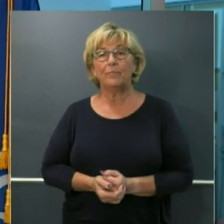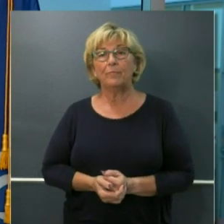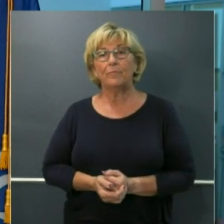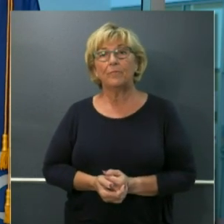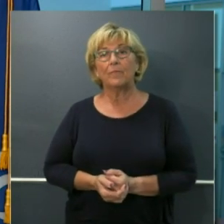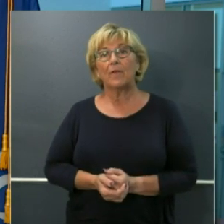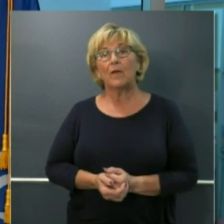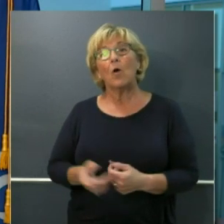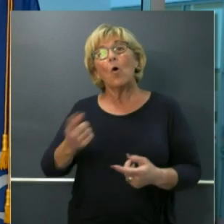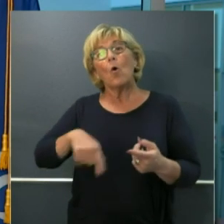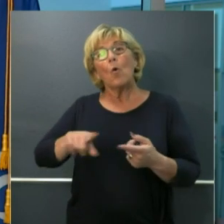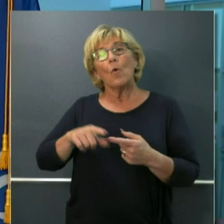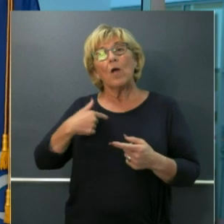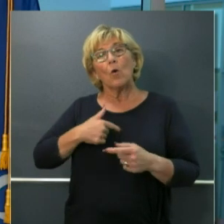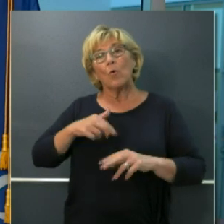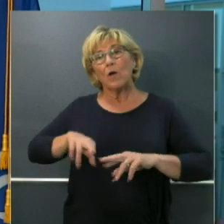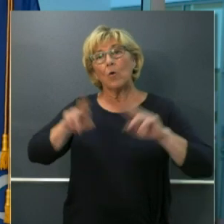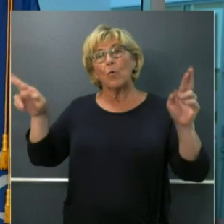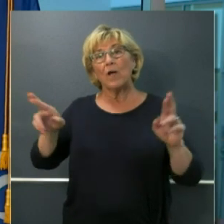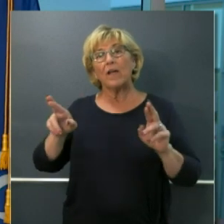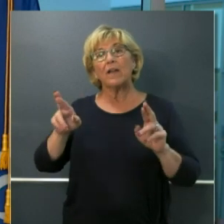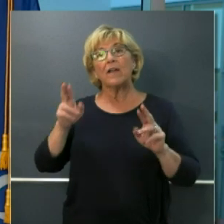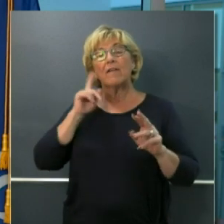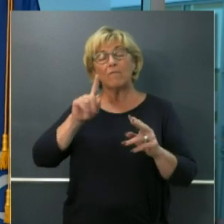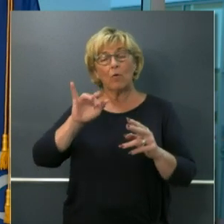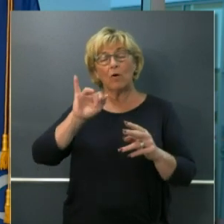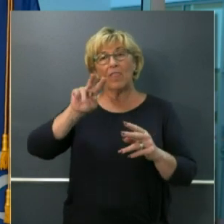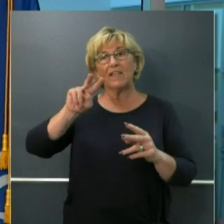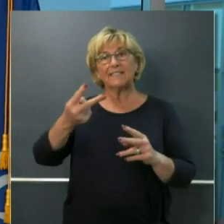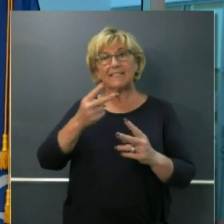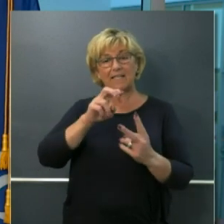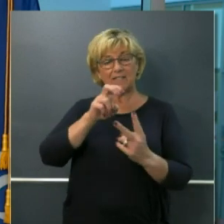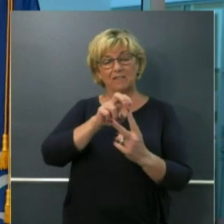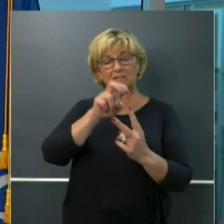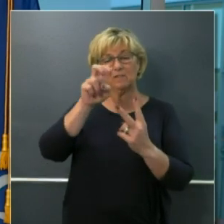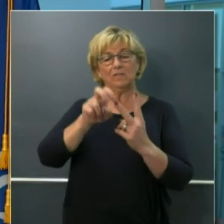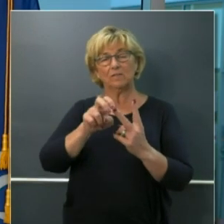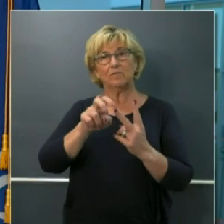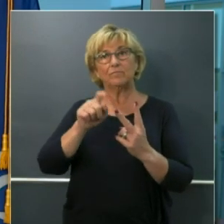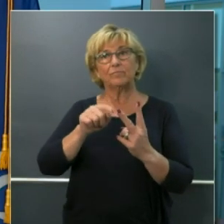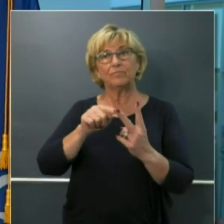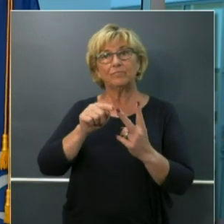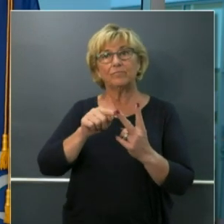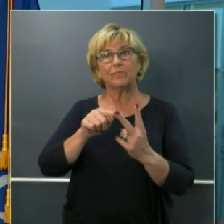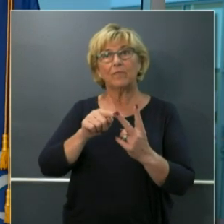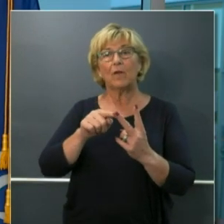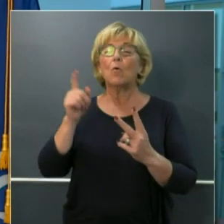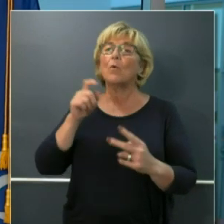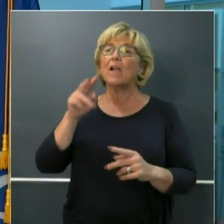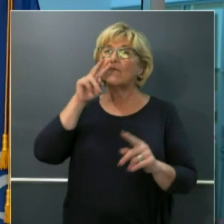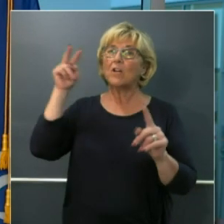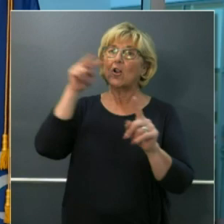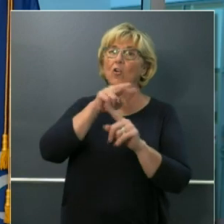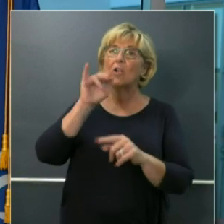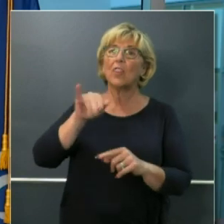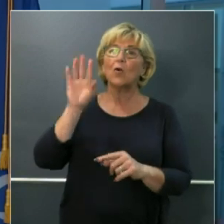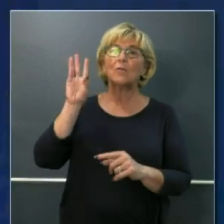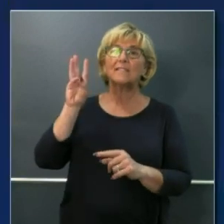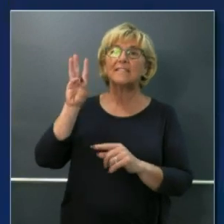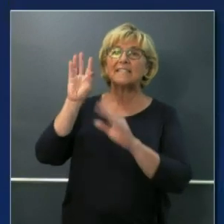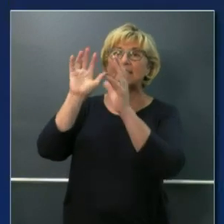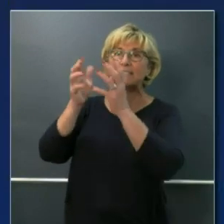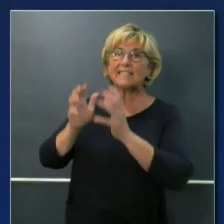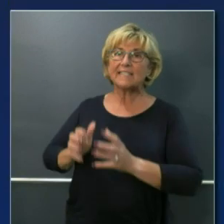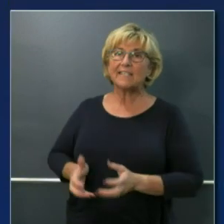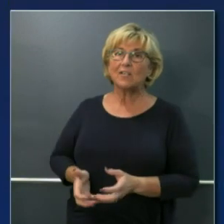So when are we going to be ready for stage 2? So again, we will refer back to those 6 indicators. As mentioned, all of those